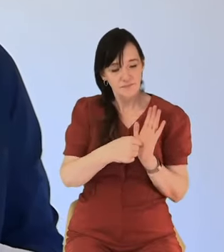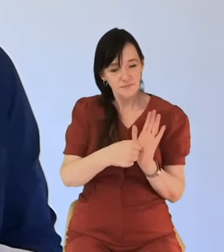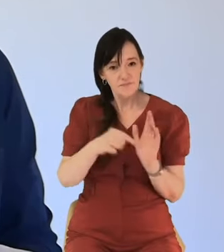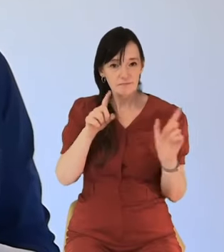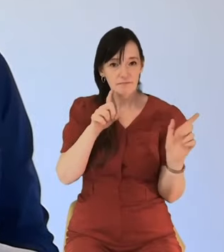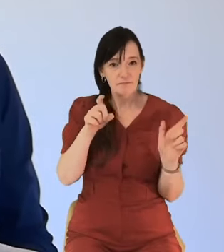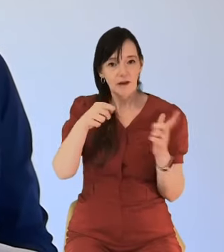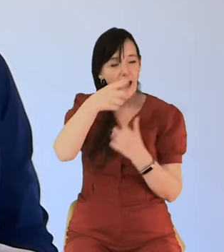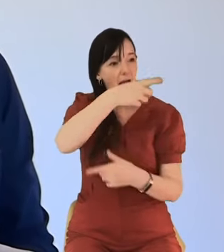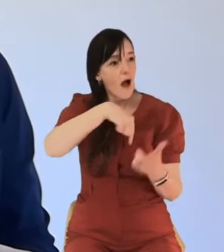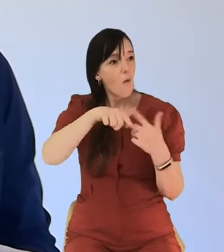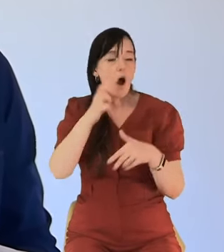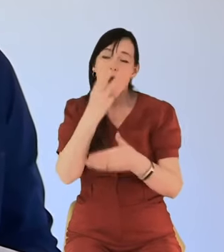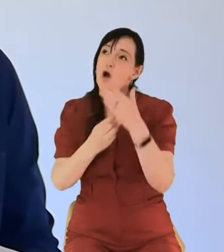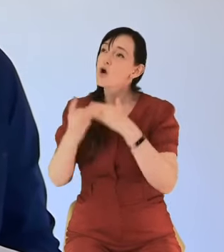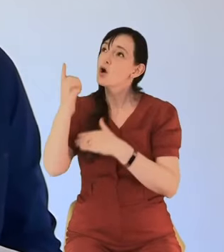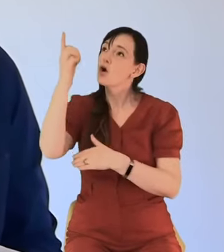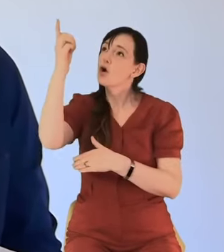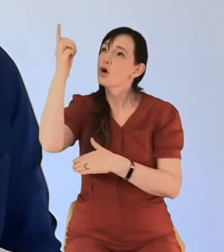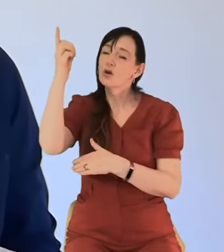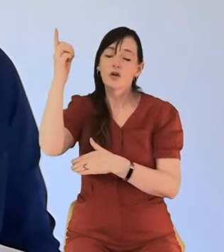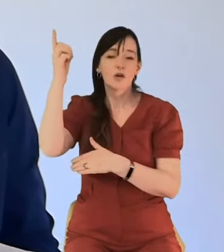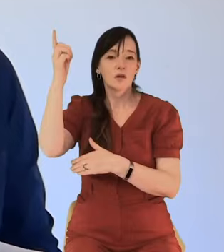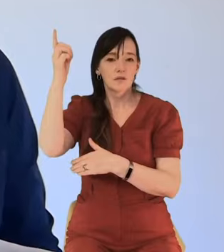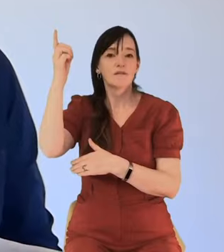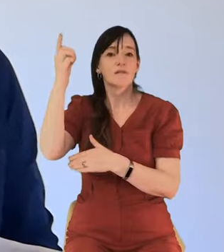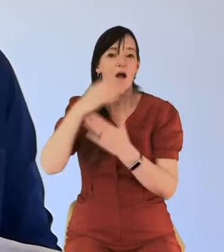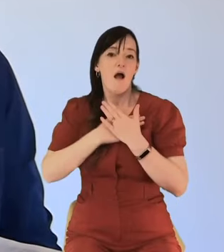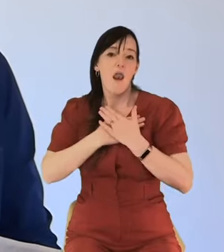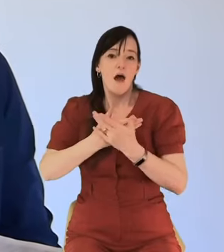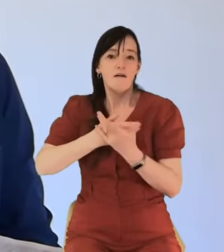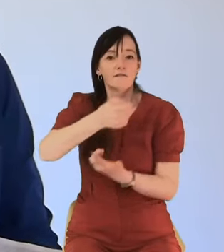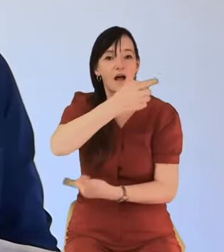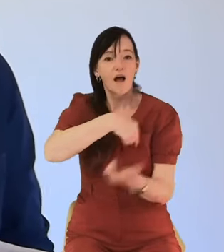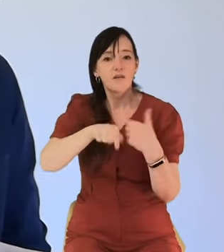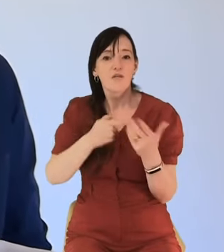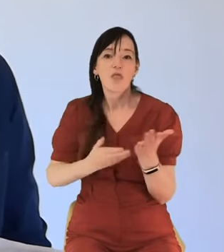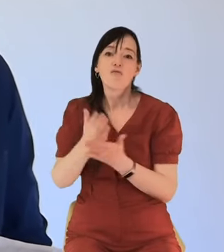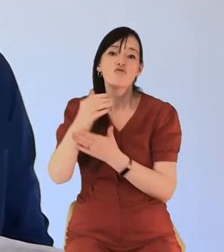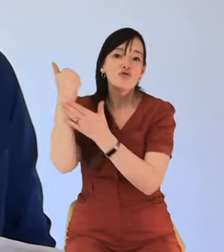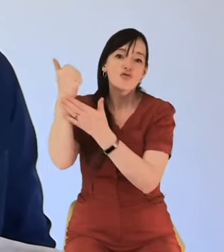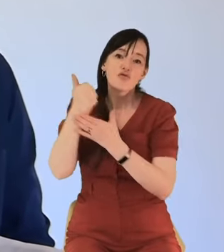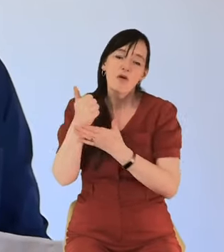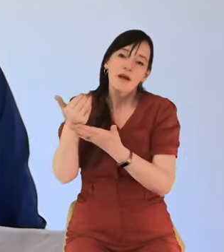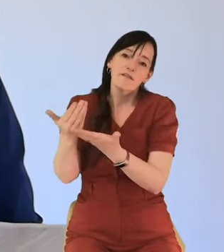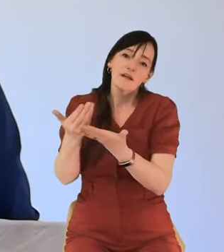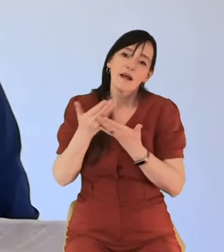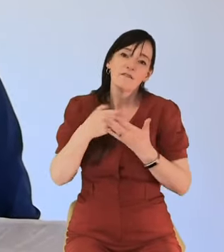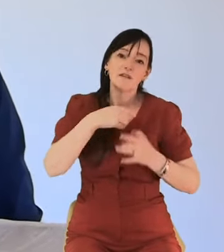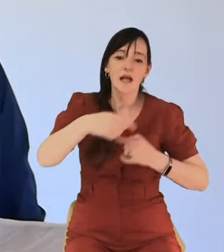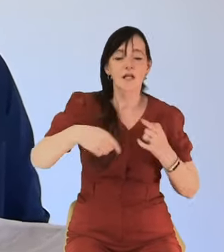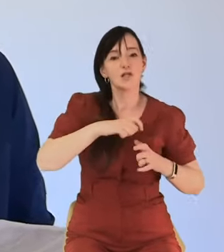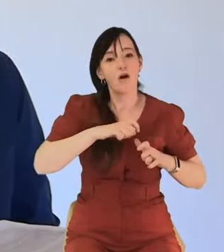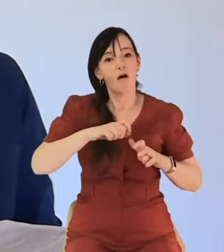Our God is the God who loved us and by his grace gave us eternal